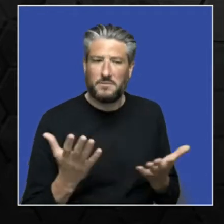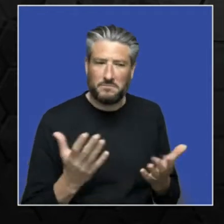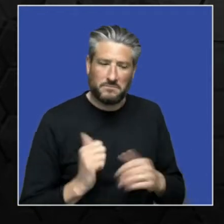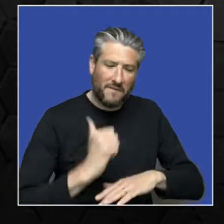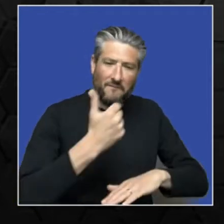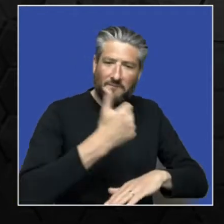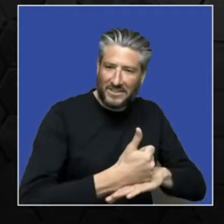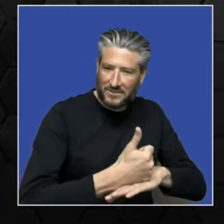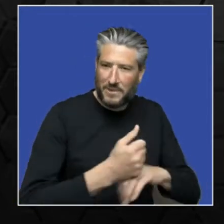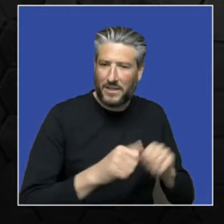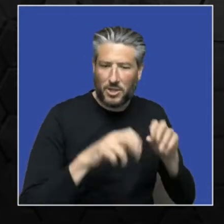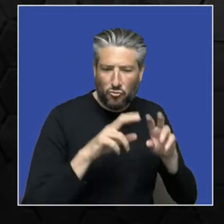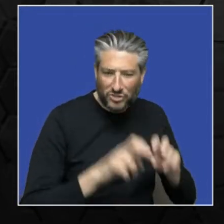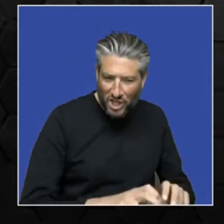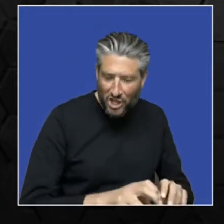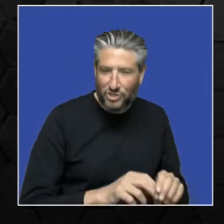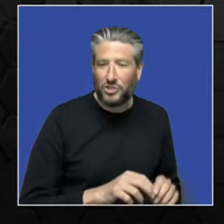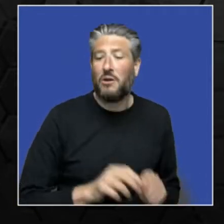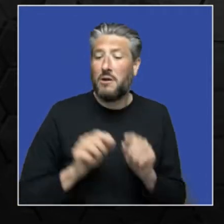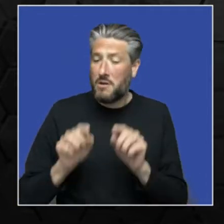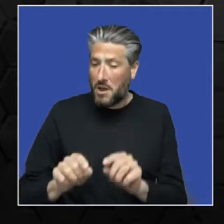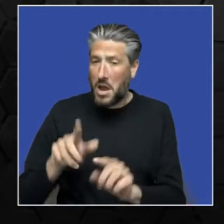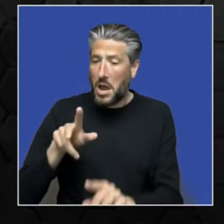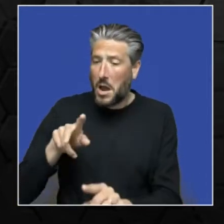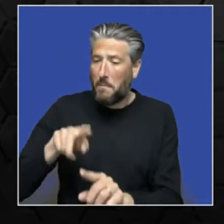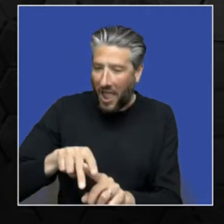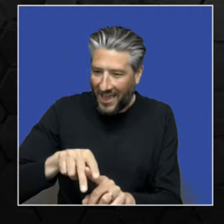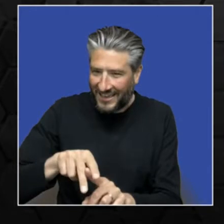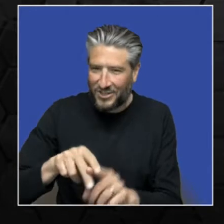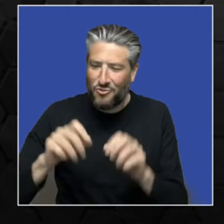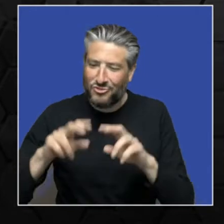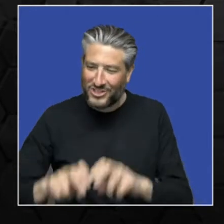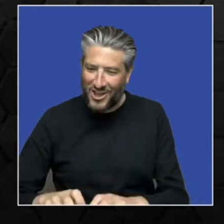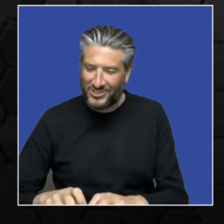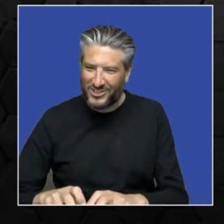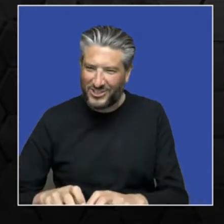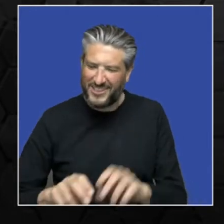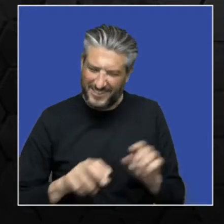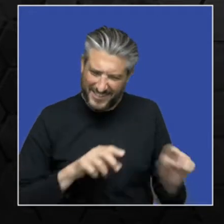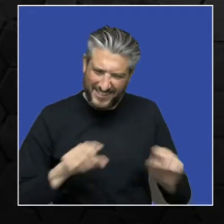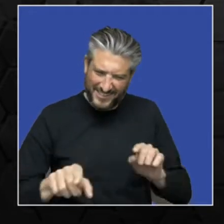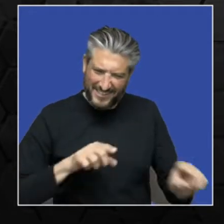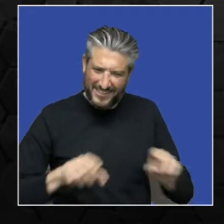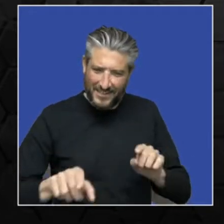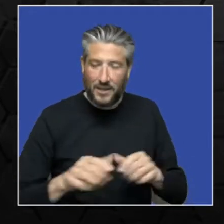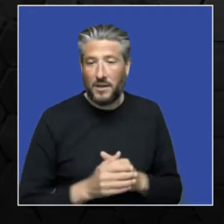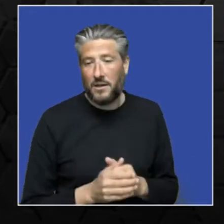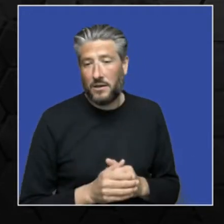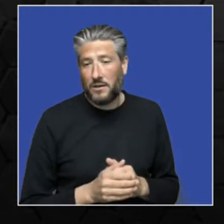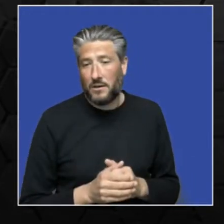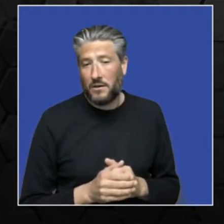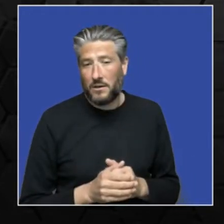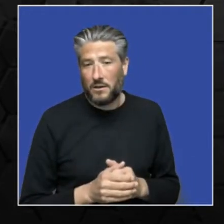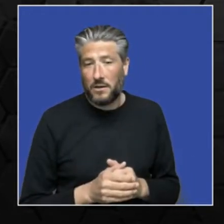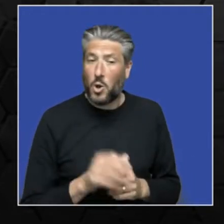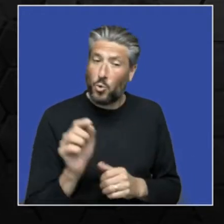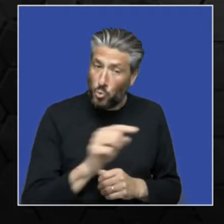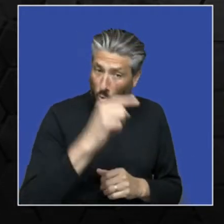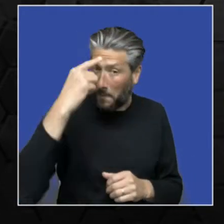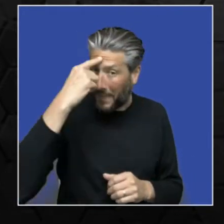scientific and non-scientific fields. Okay, you might be thinking, what am I speaking? When you hear about research, you think about secret government labs, you think